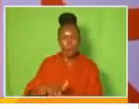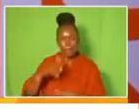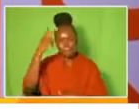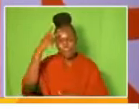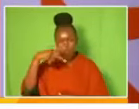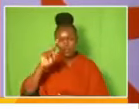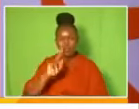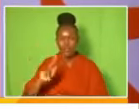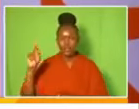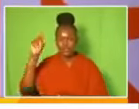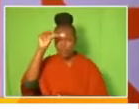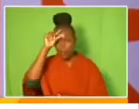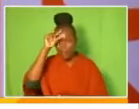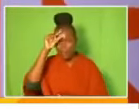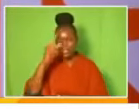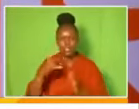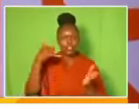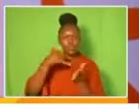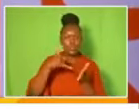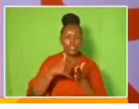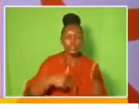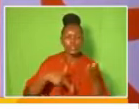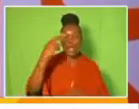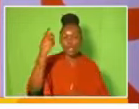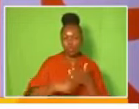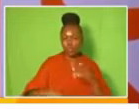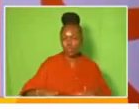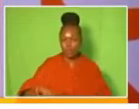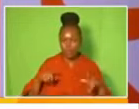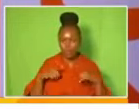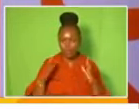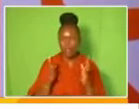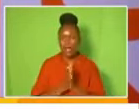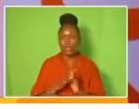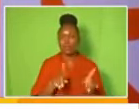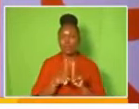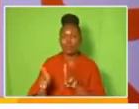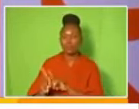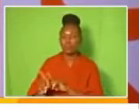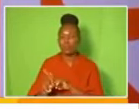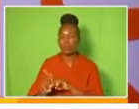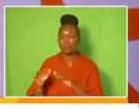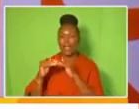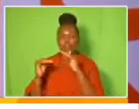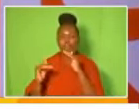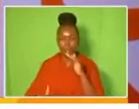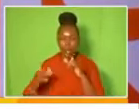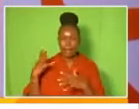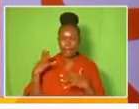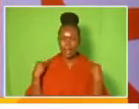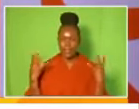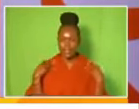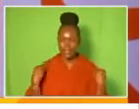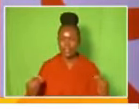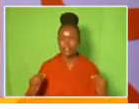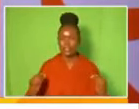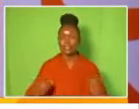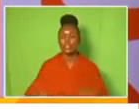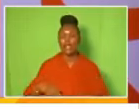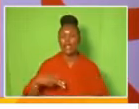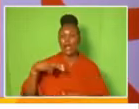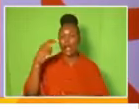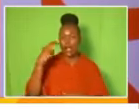the high cost of living, unfair practices in state appointments, high taxes,